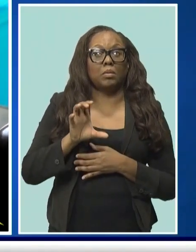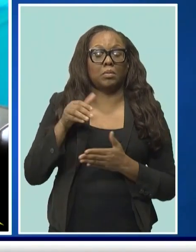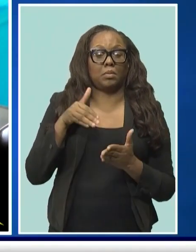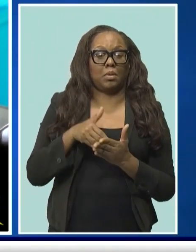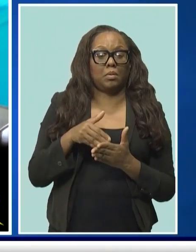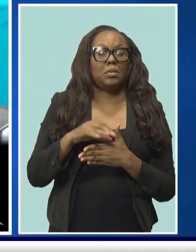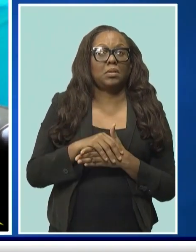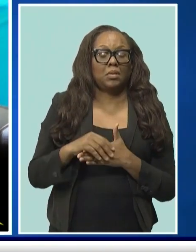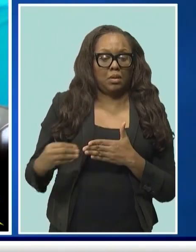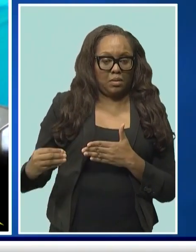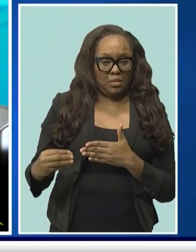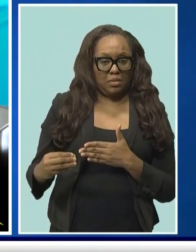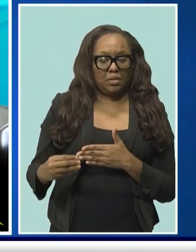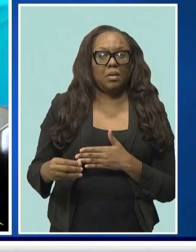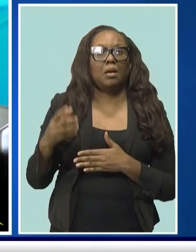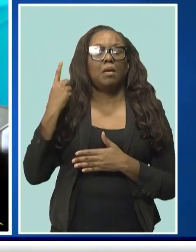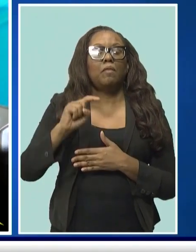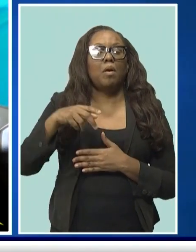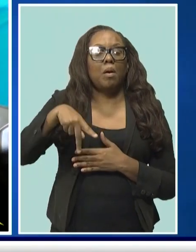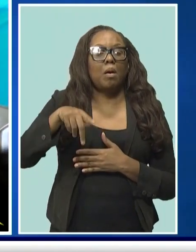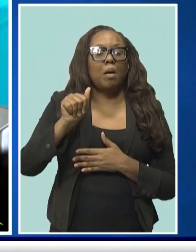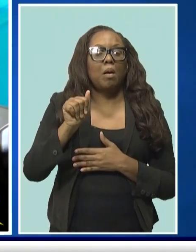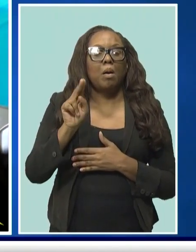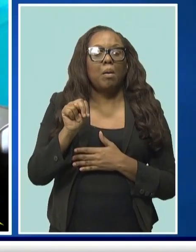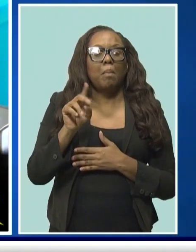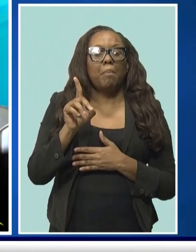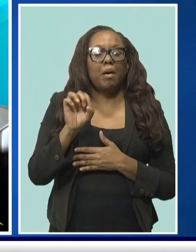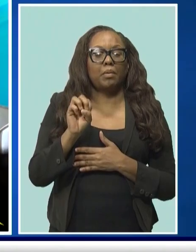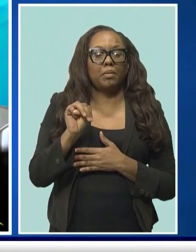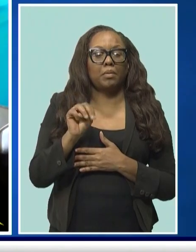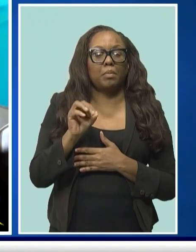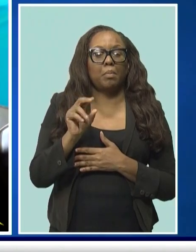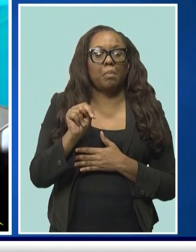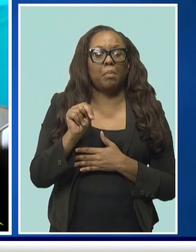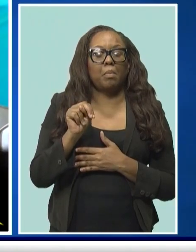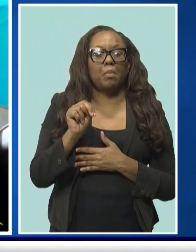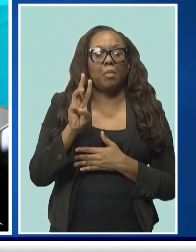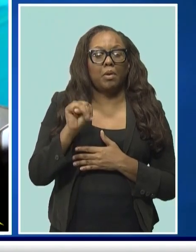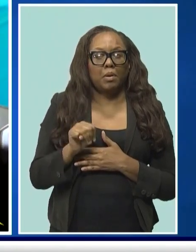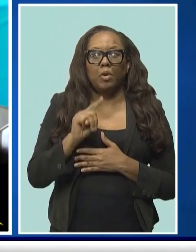$100,000 to making Pandemonium a ringing success this year.